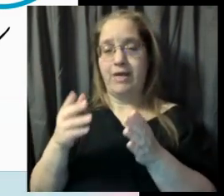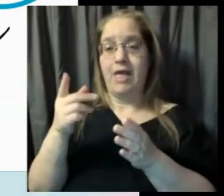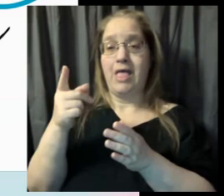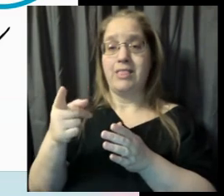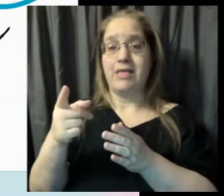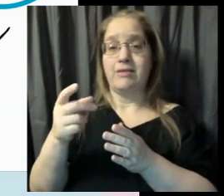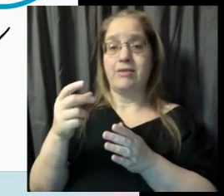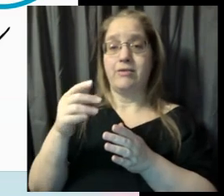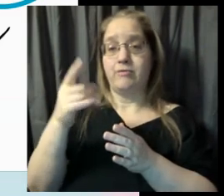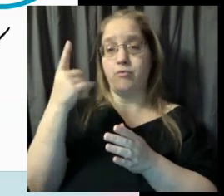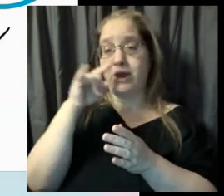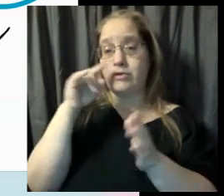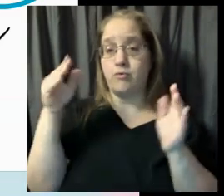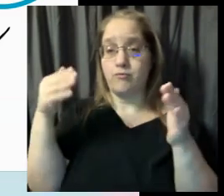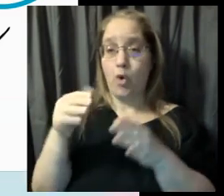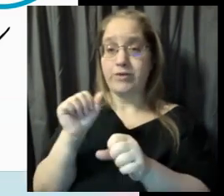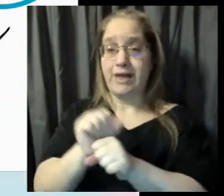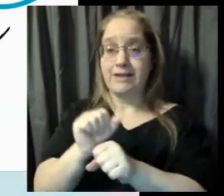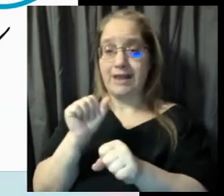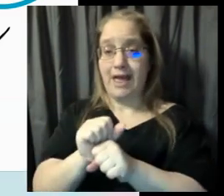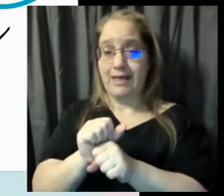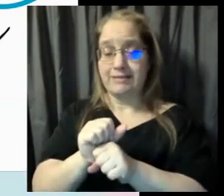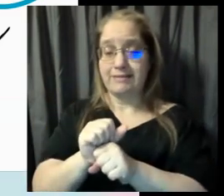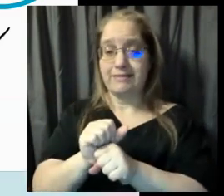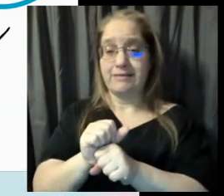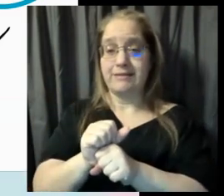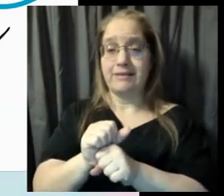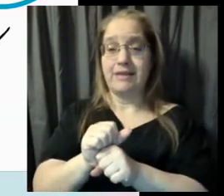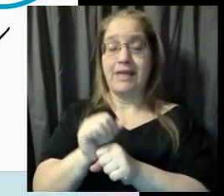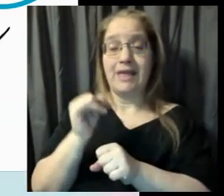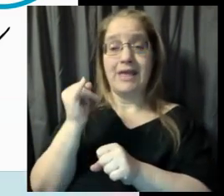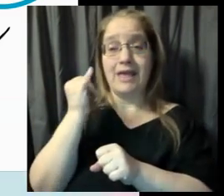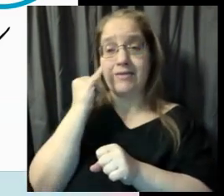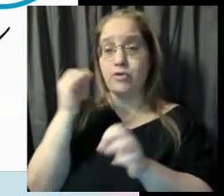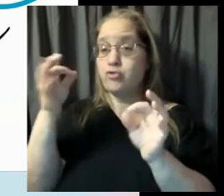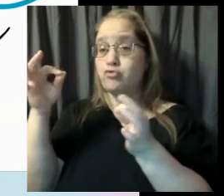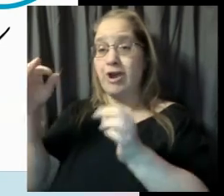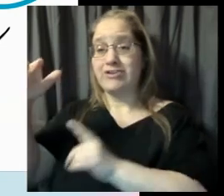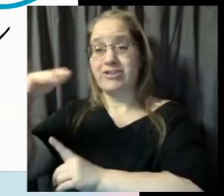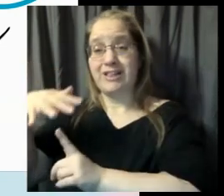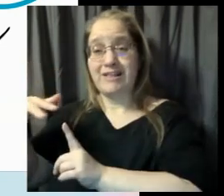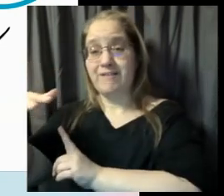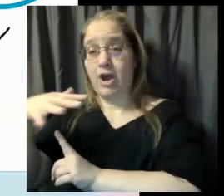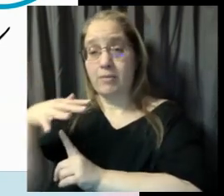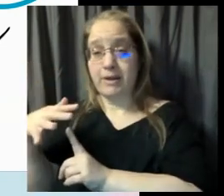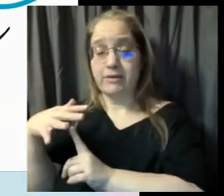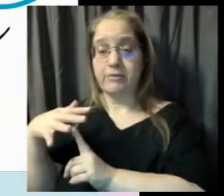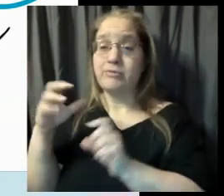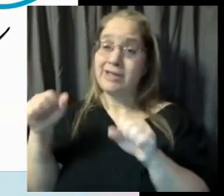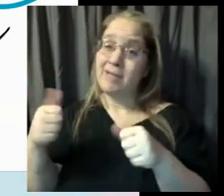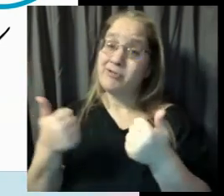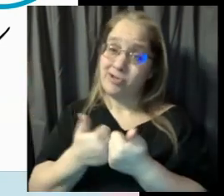focused on tasks, even if there are distractions in the environment, which is, could be very